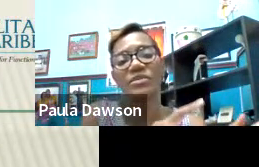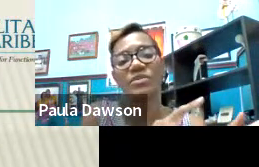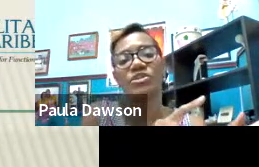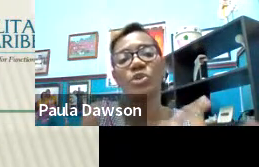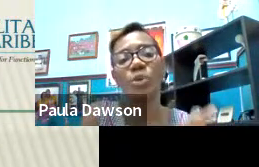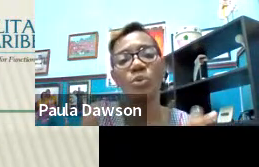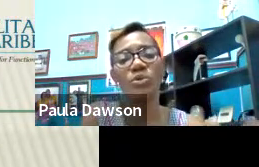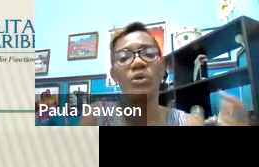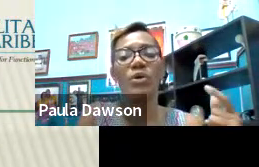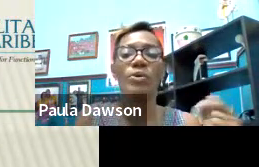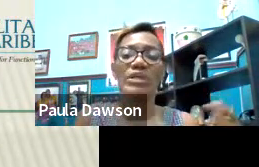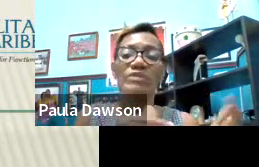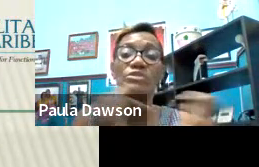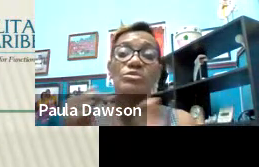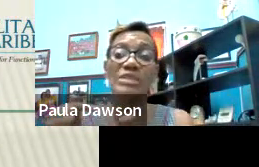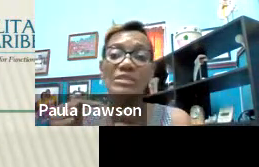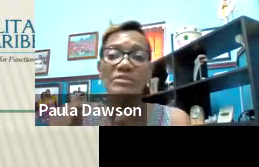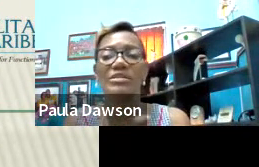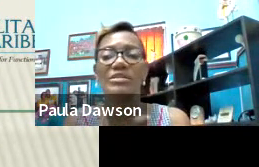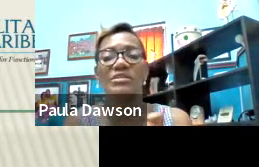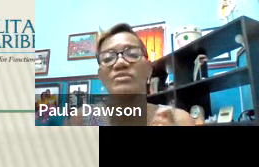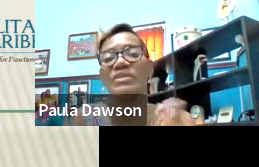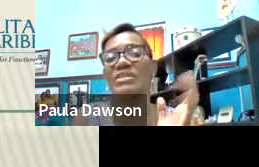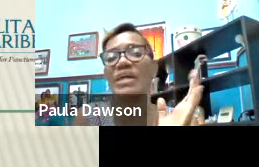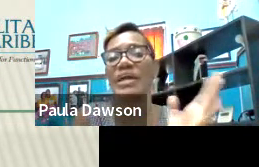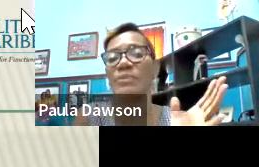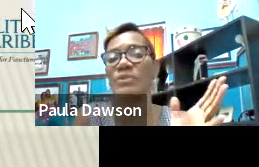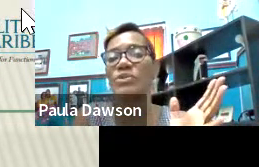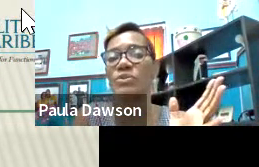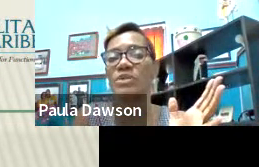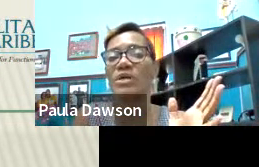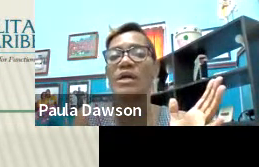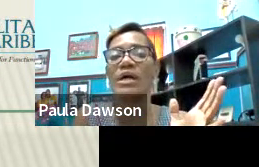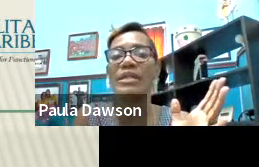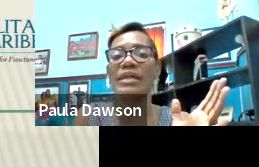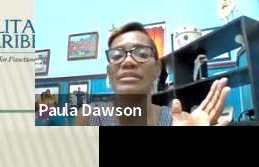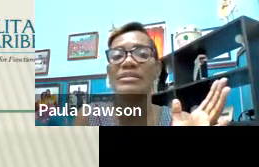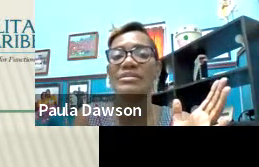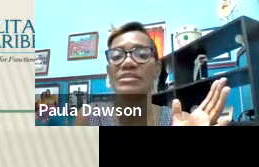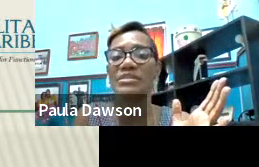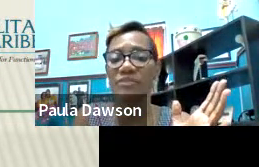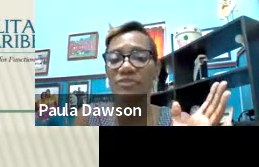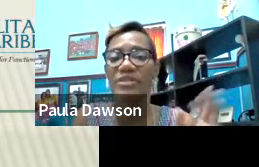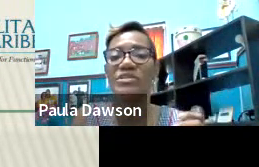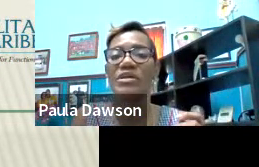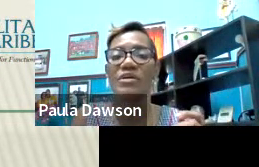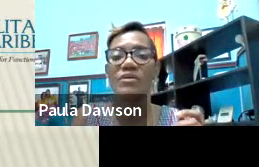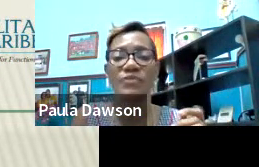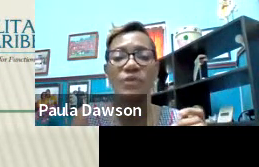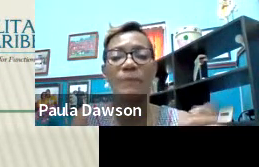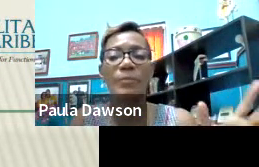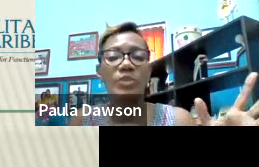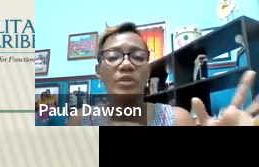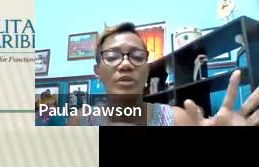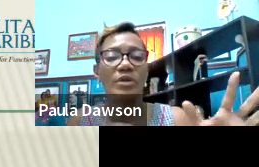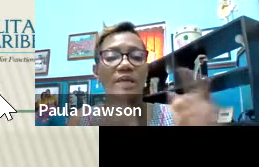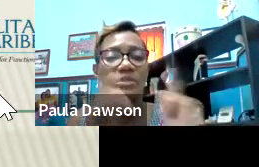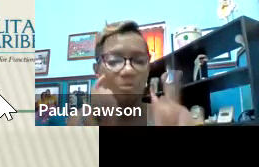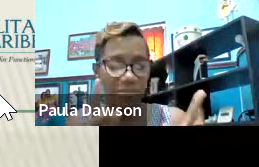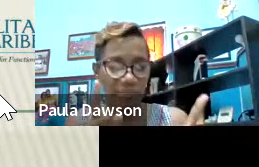is increased tone, or if it's really, really stiff, that's hypertonia. That is different